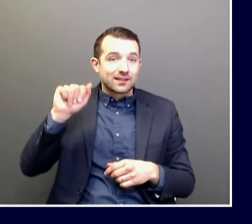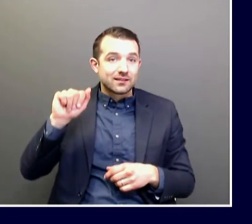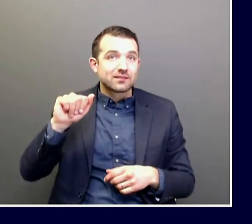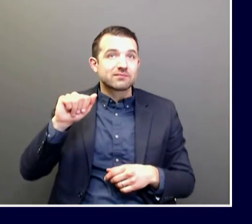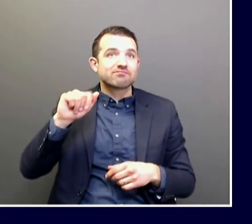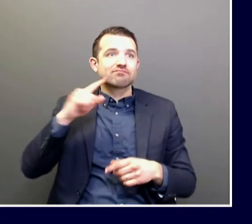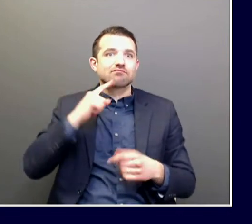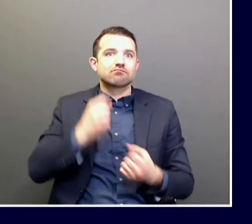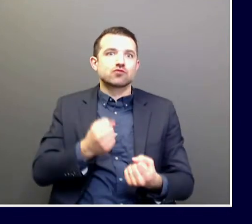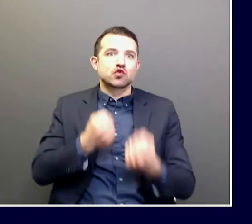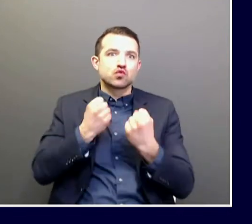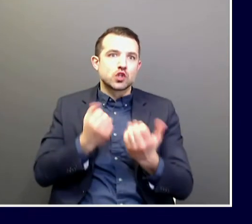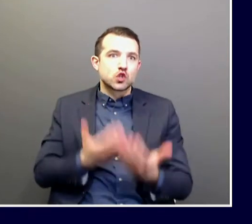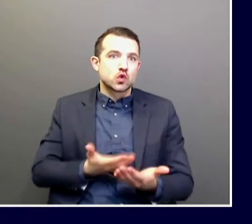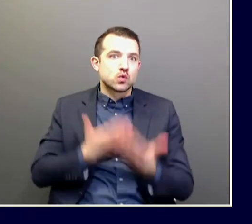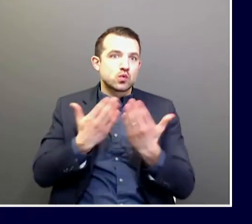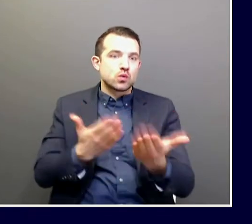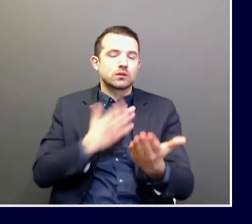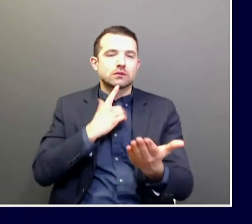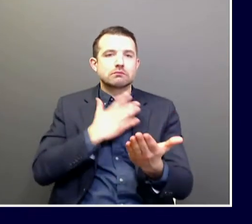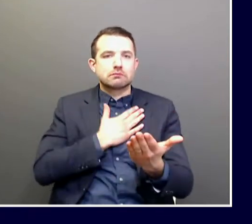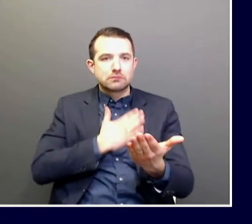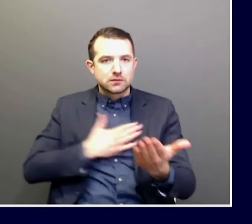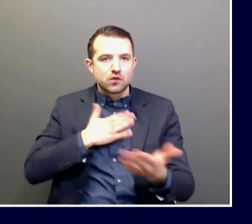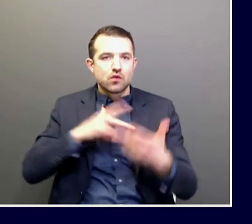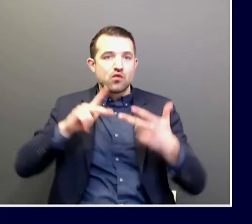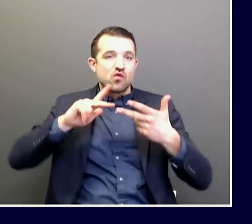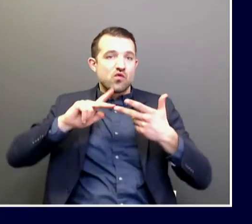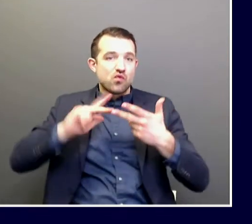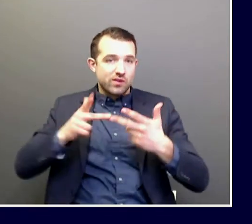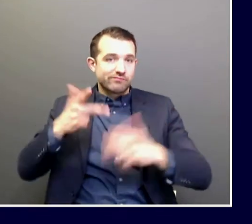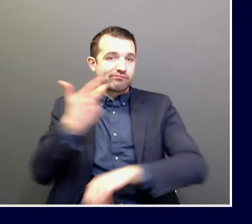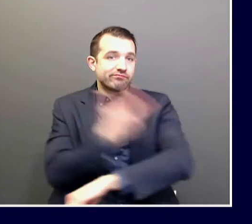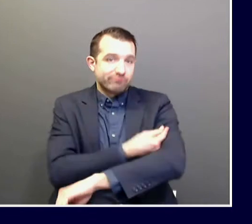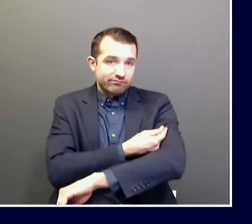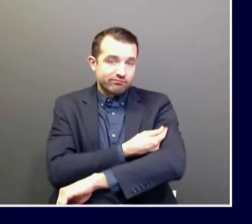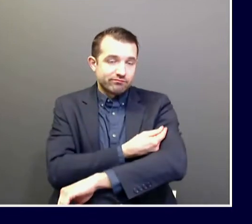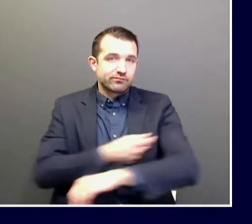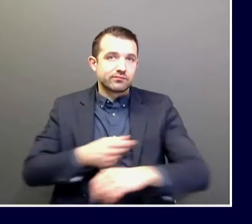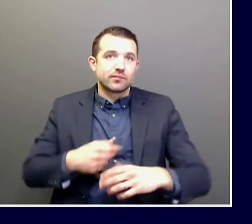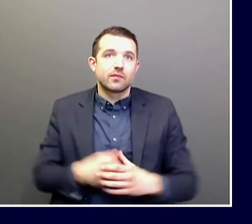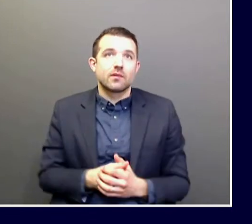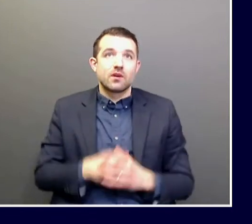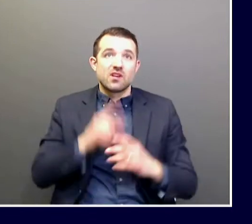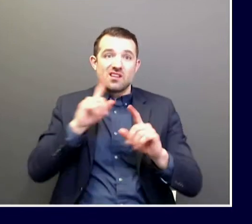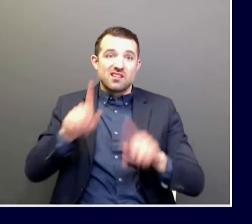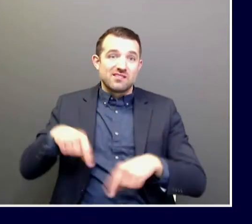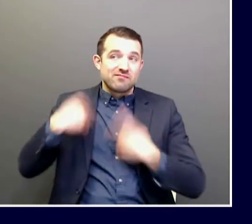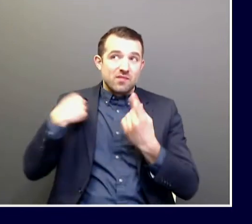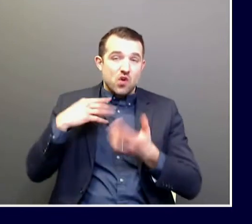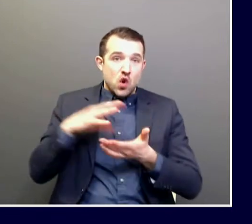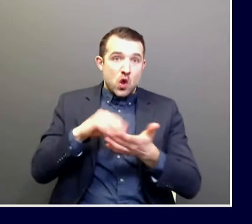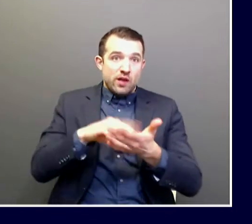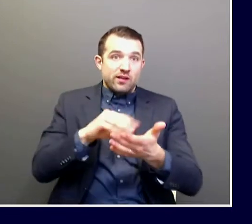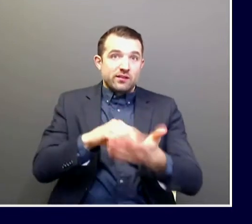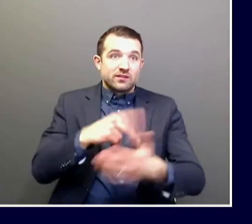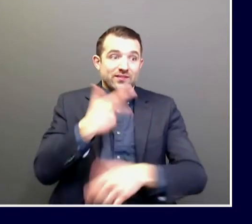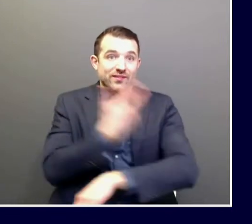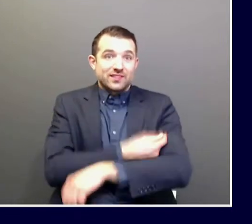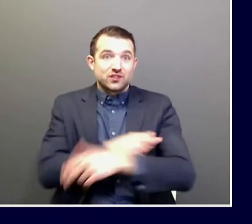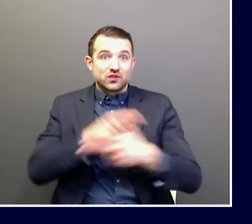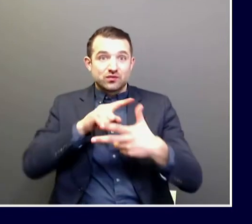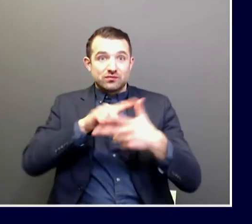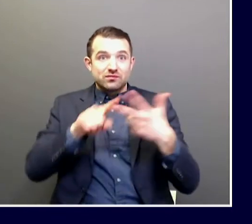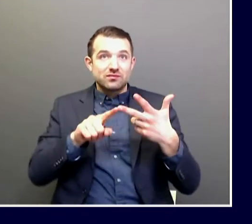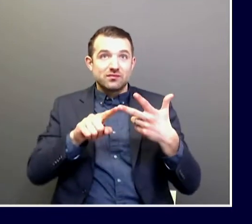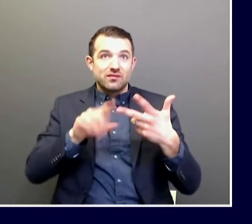folks get boosters. What we've really learned about these vaccines, Chris, is that they work the best when you get all 3 doses. And that's because